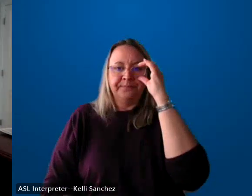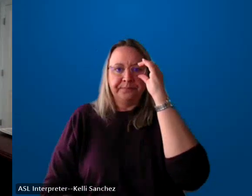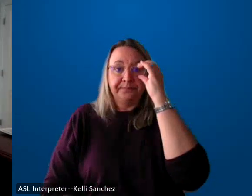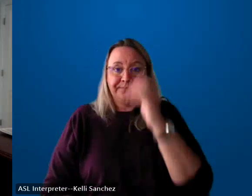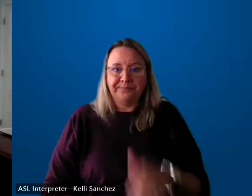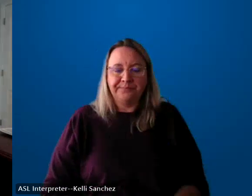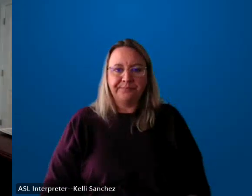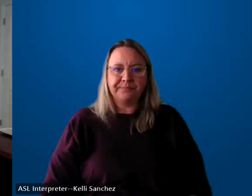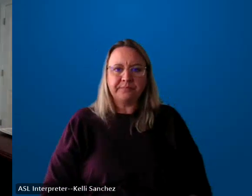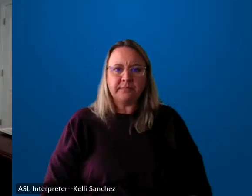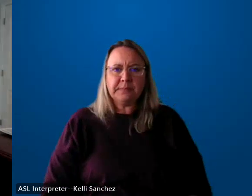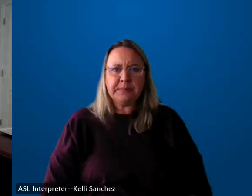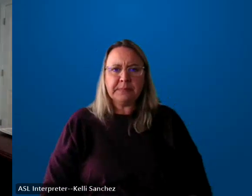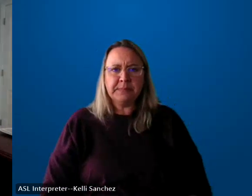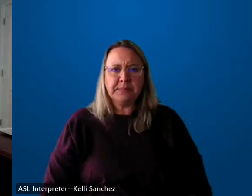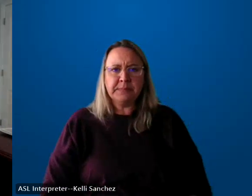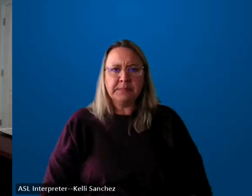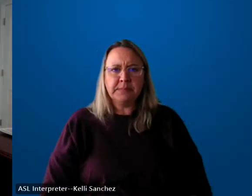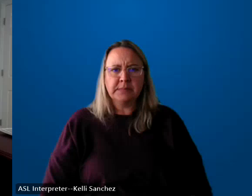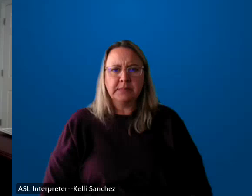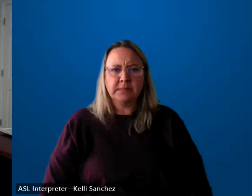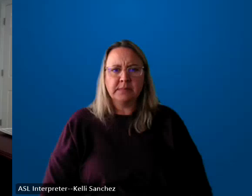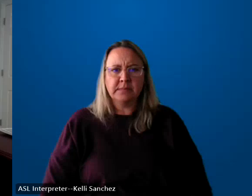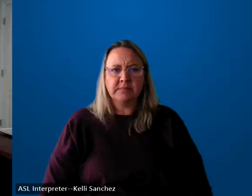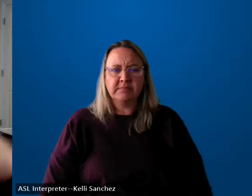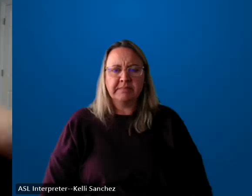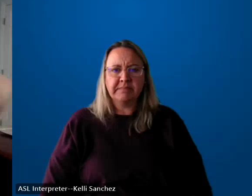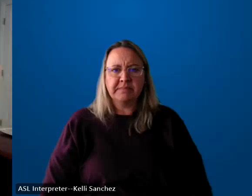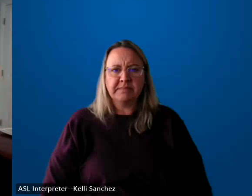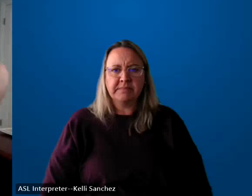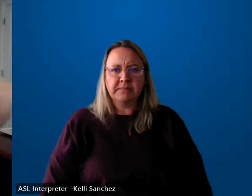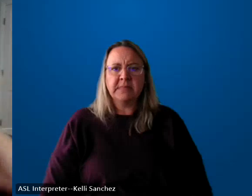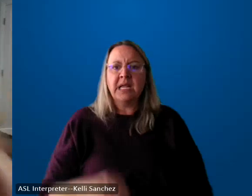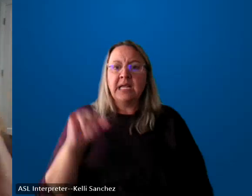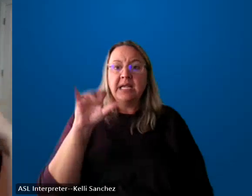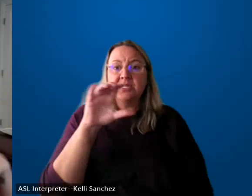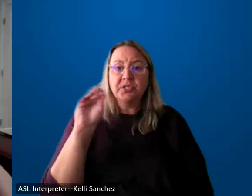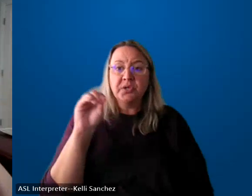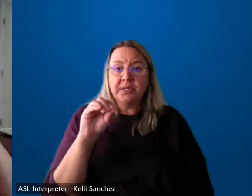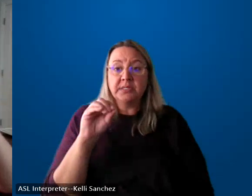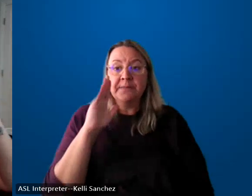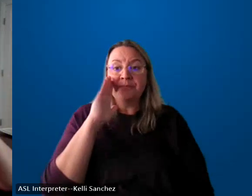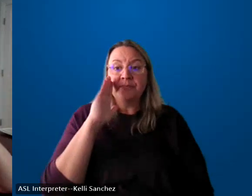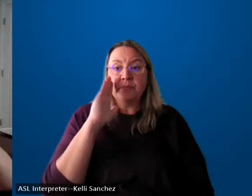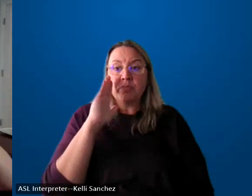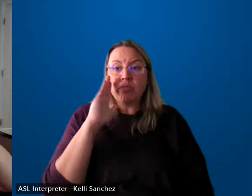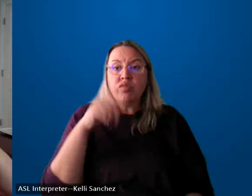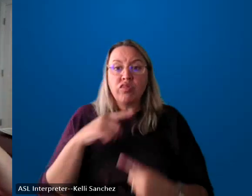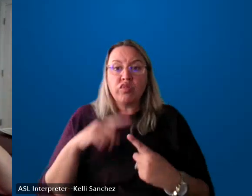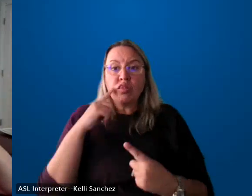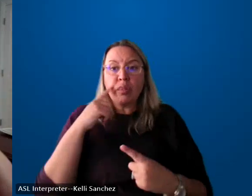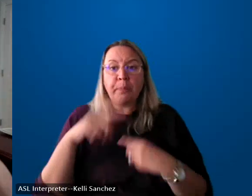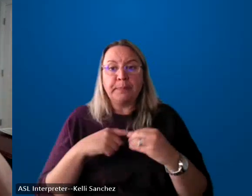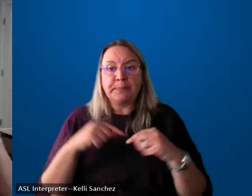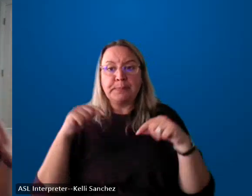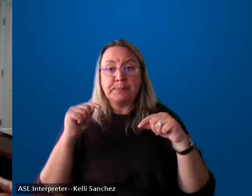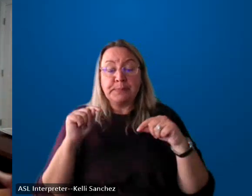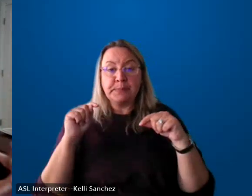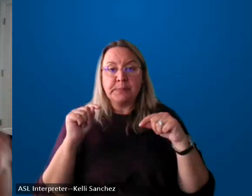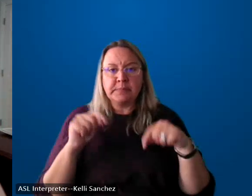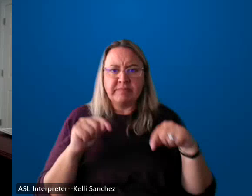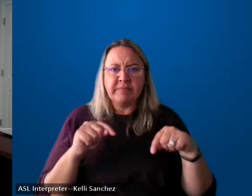unmuted. So the thing is with the insurance company is that, or when you think about these sectors, right? You think about like